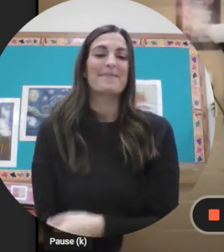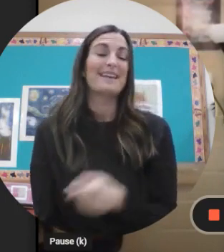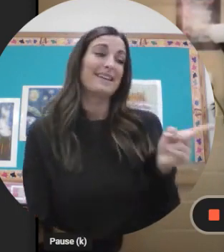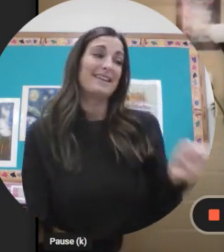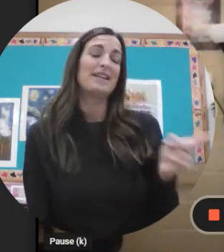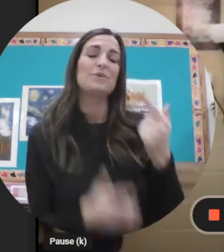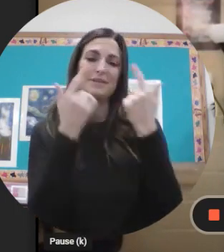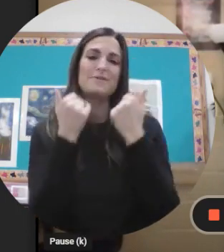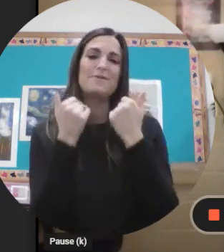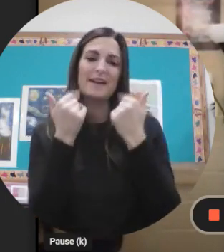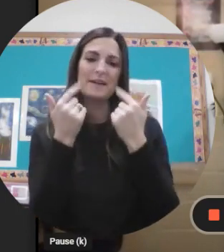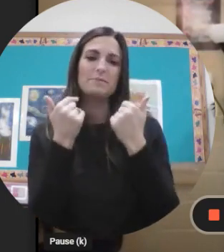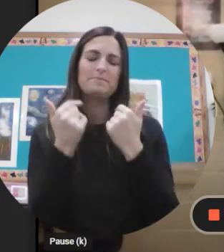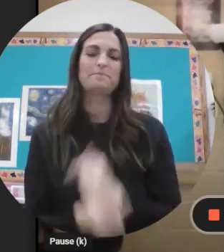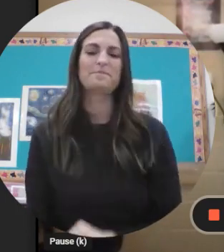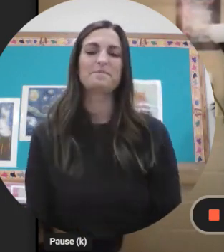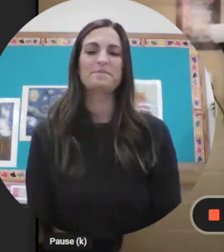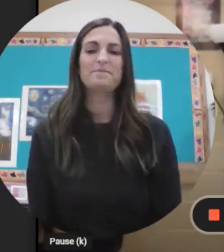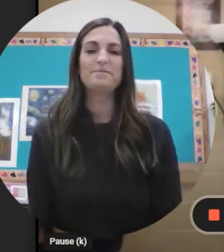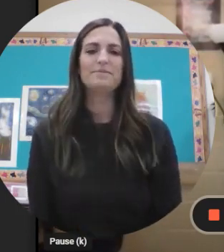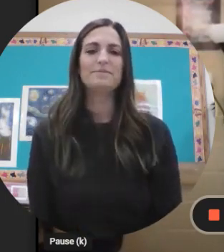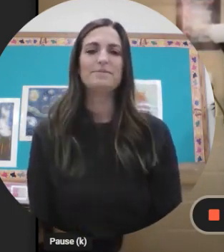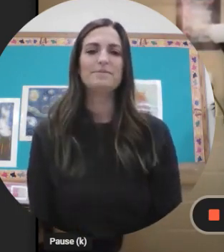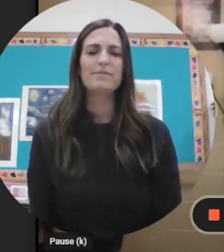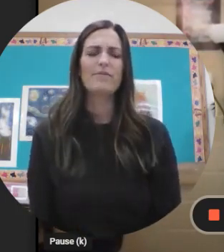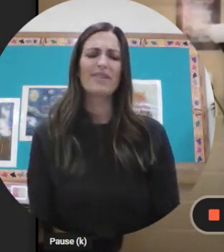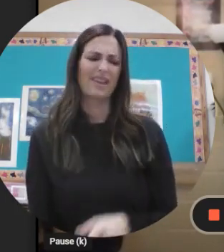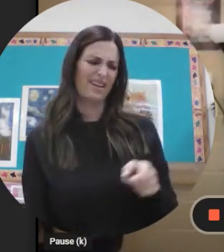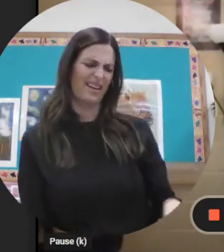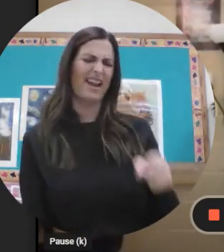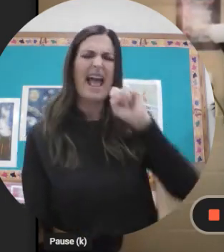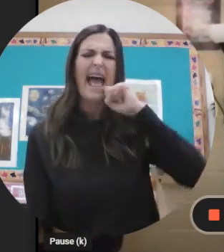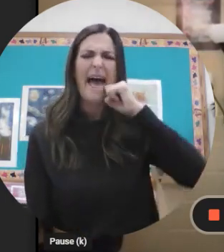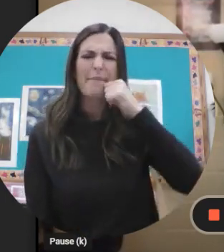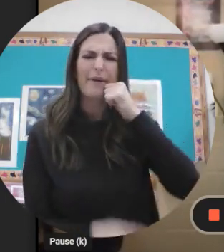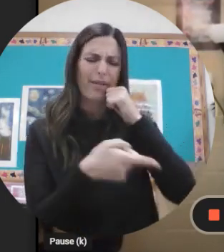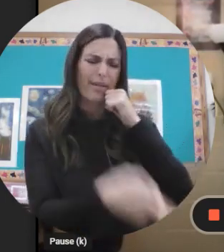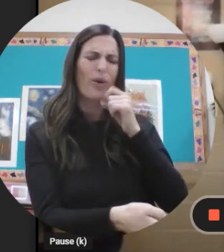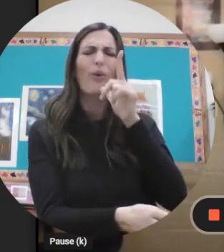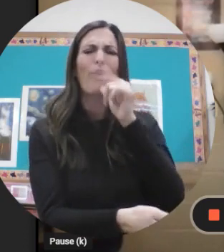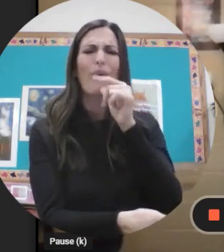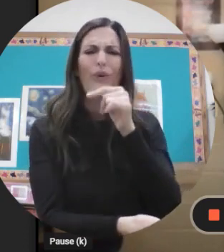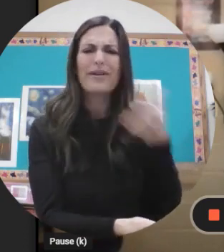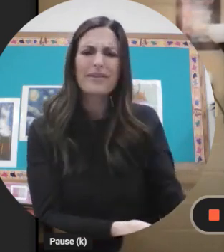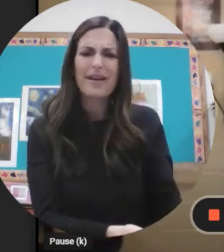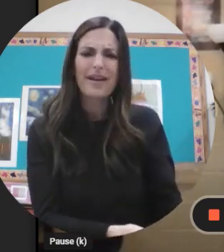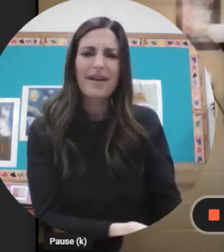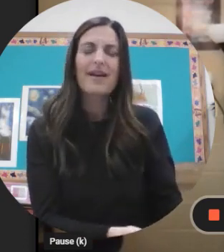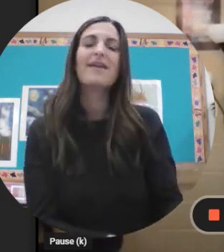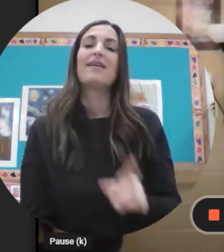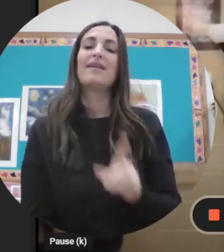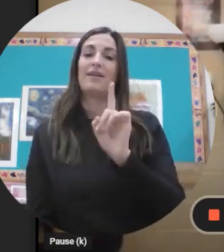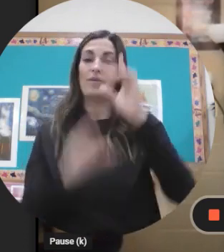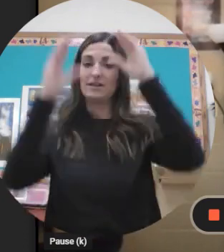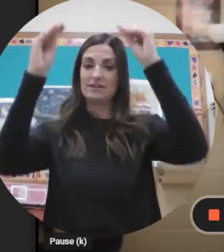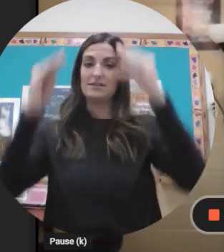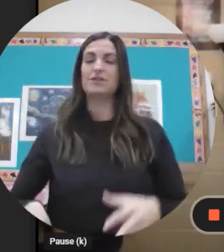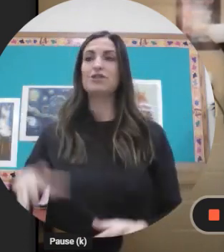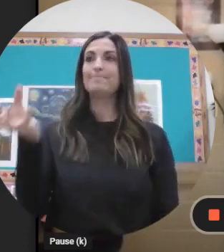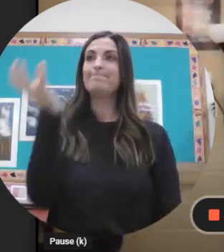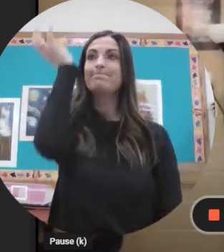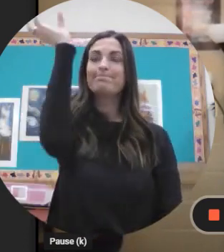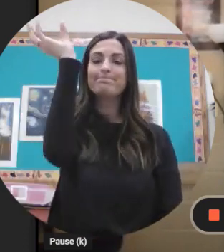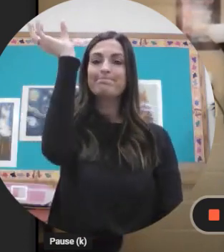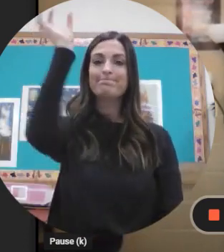was funny. "Whose apple is this?" a loud voice asked. One of the teachers was holding my apple by the